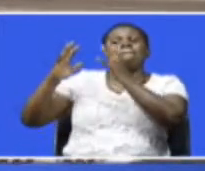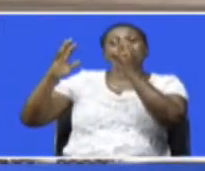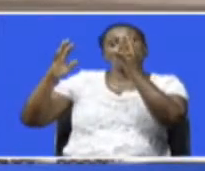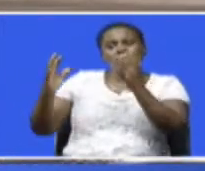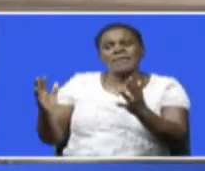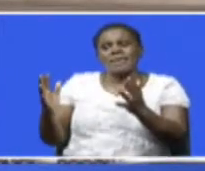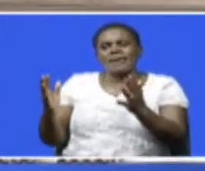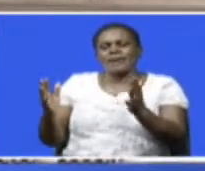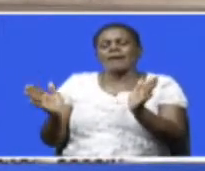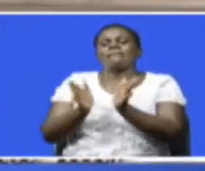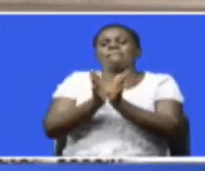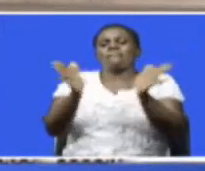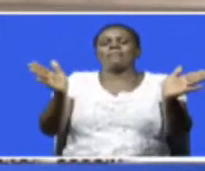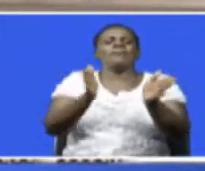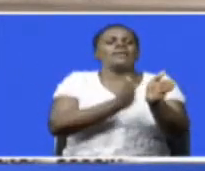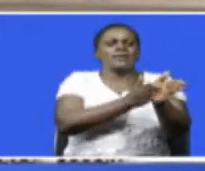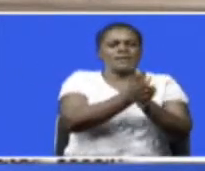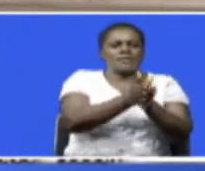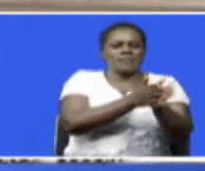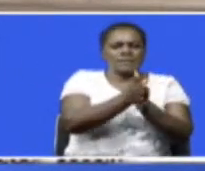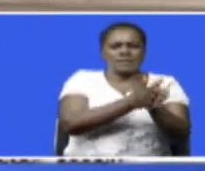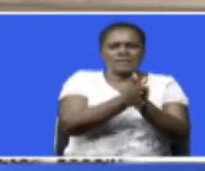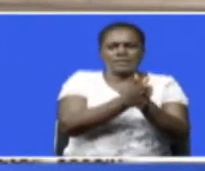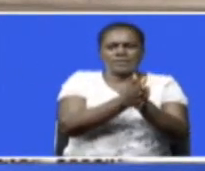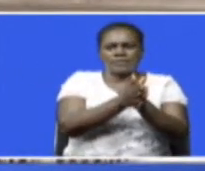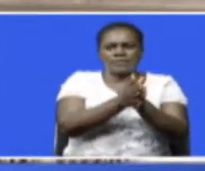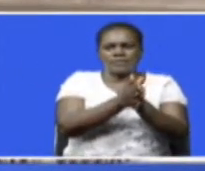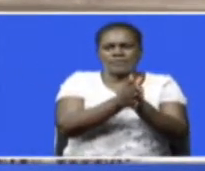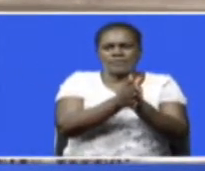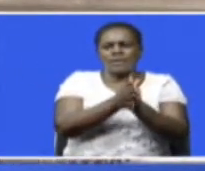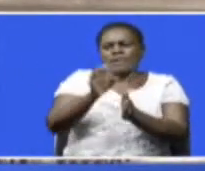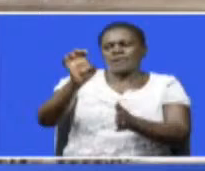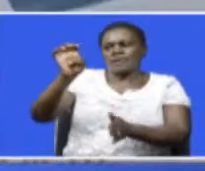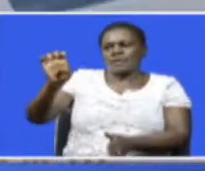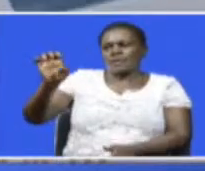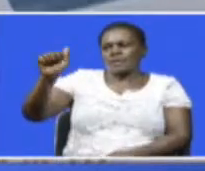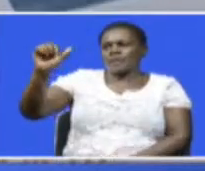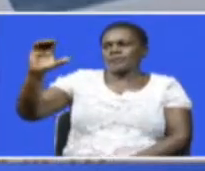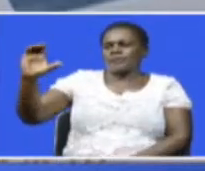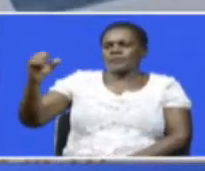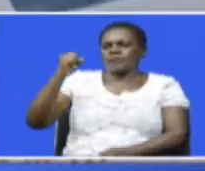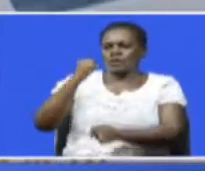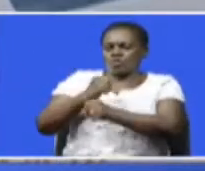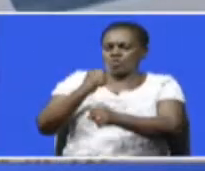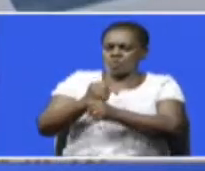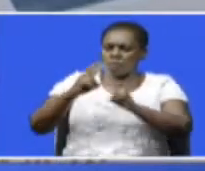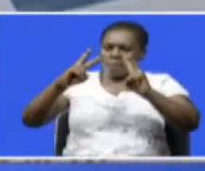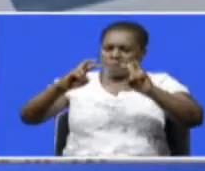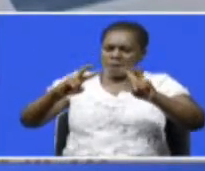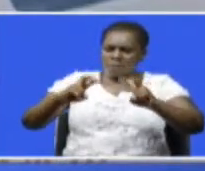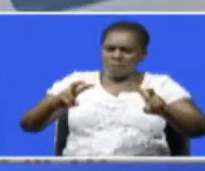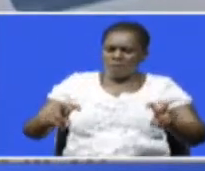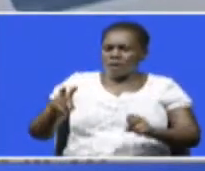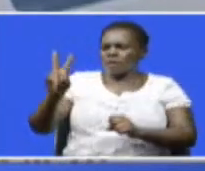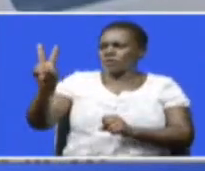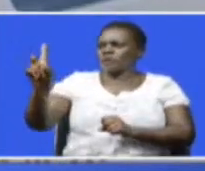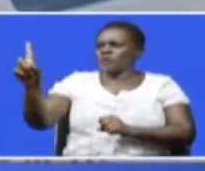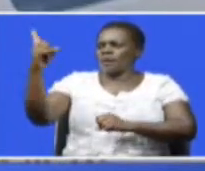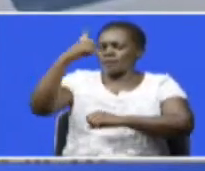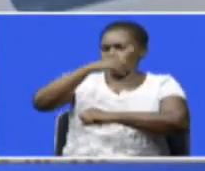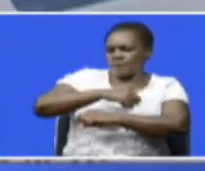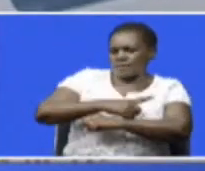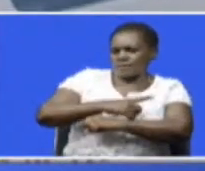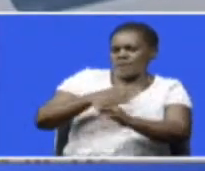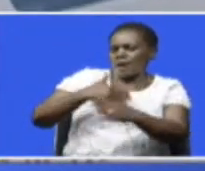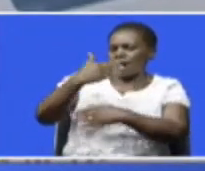and a matter of public interest. The Twale Mubarak-led EACC carried out its investigations within 21 days